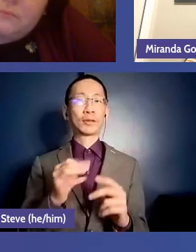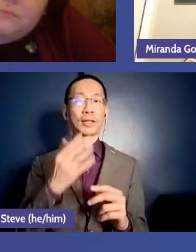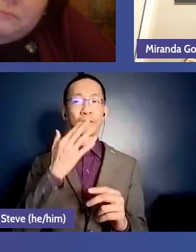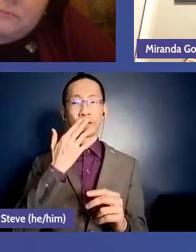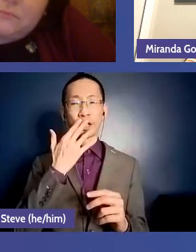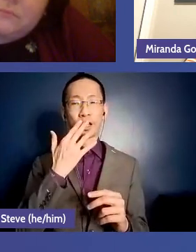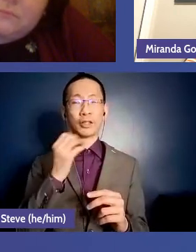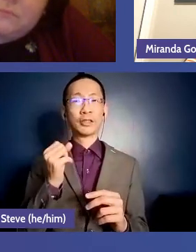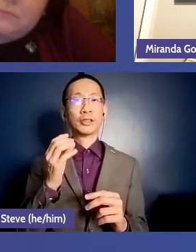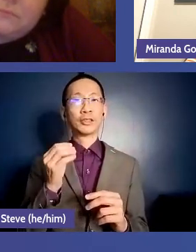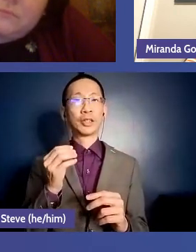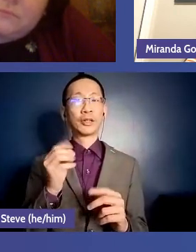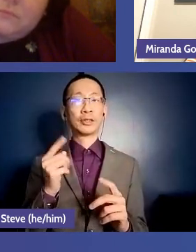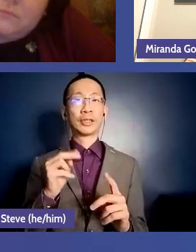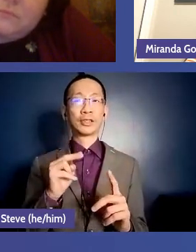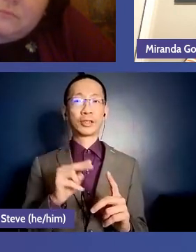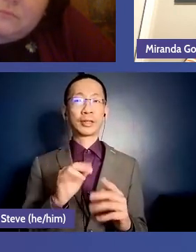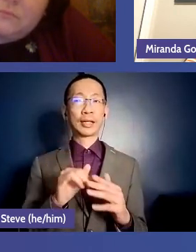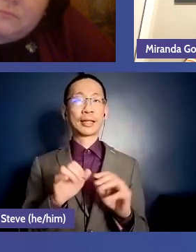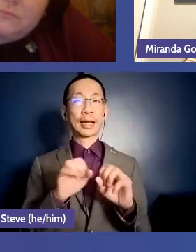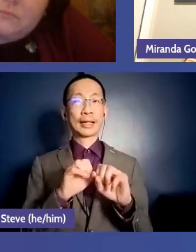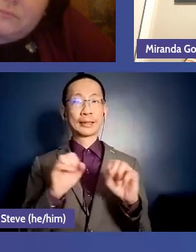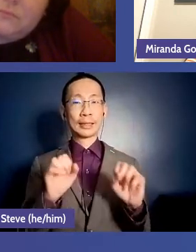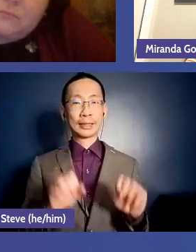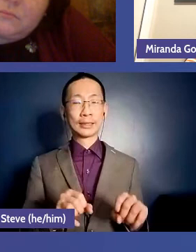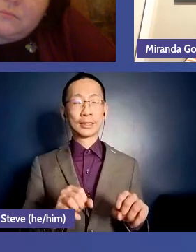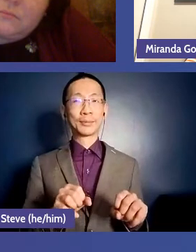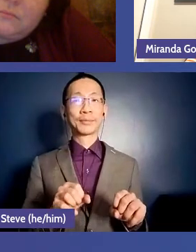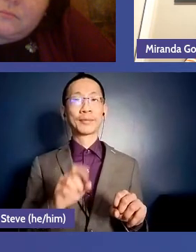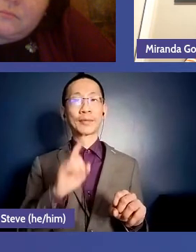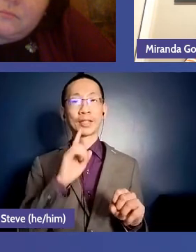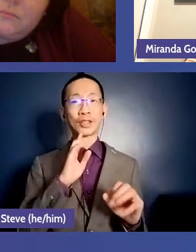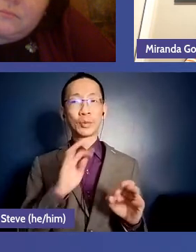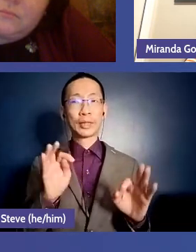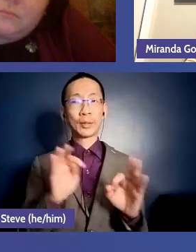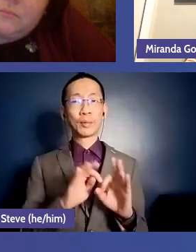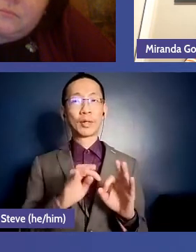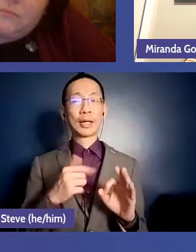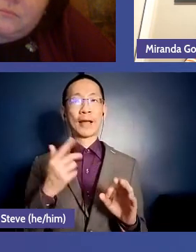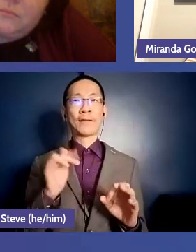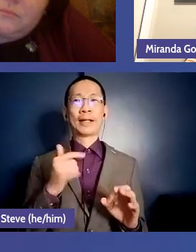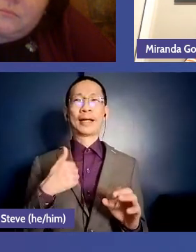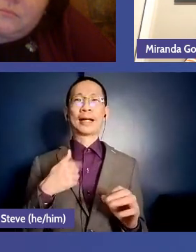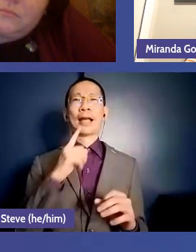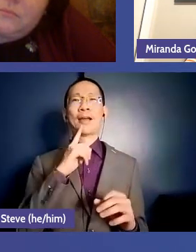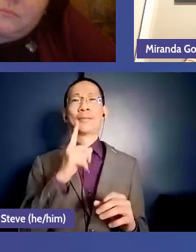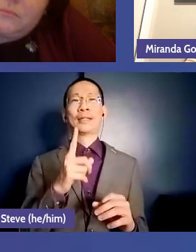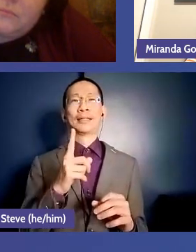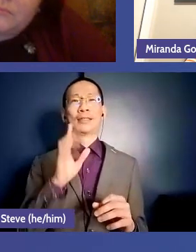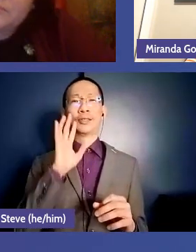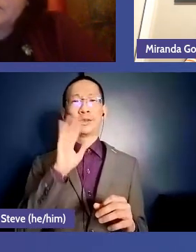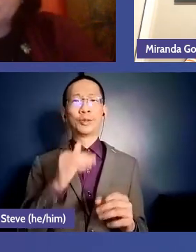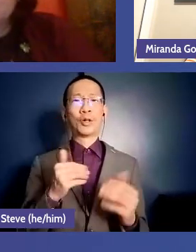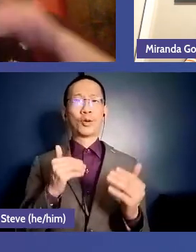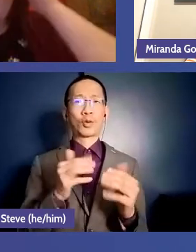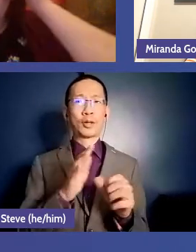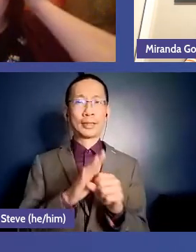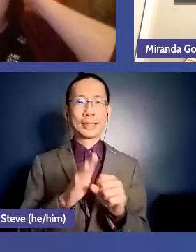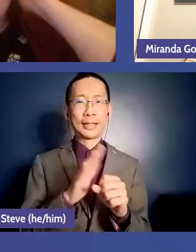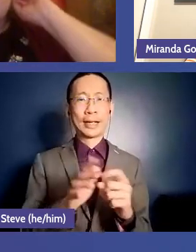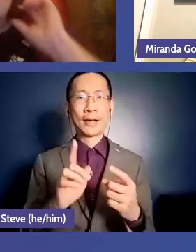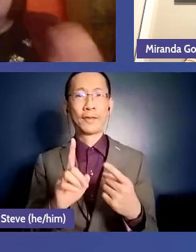And so just looking at that system is really important. I feel like I've been, you know, close enough